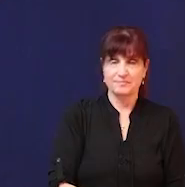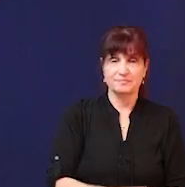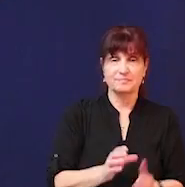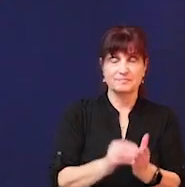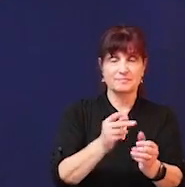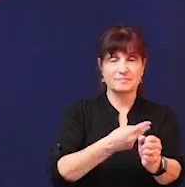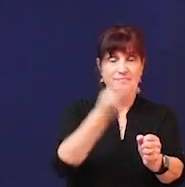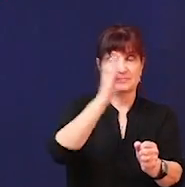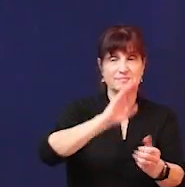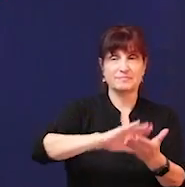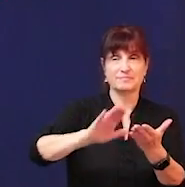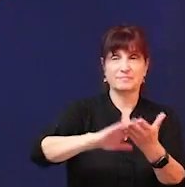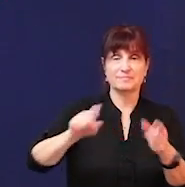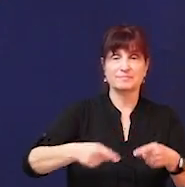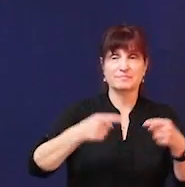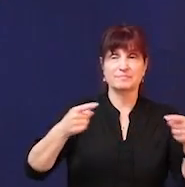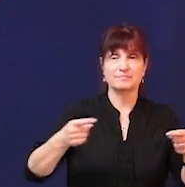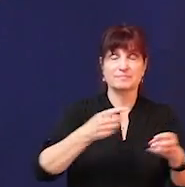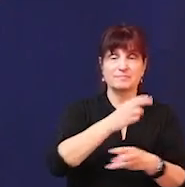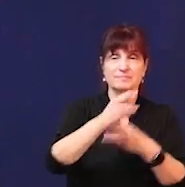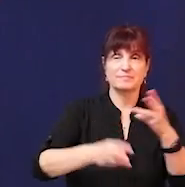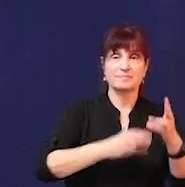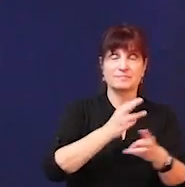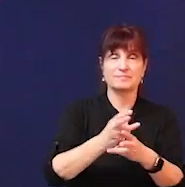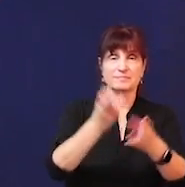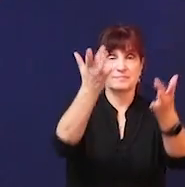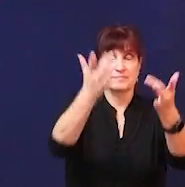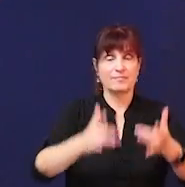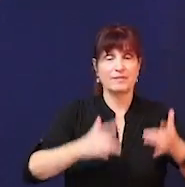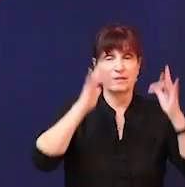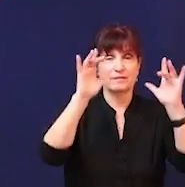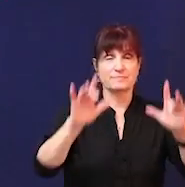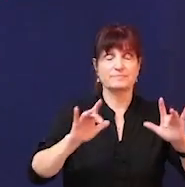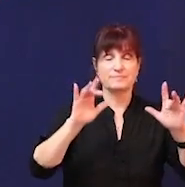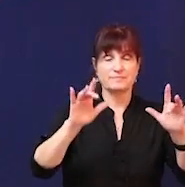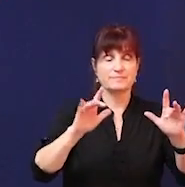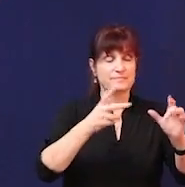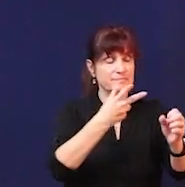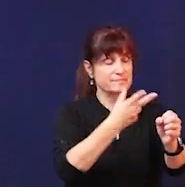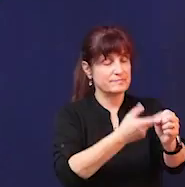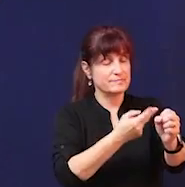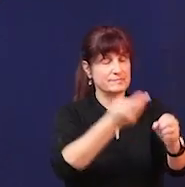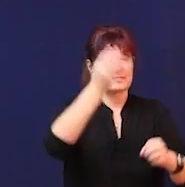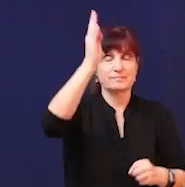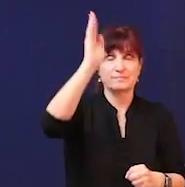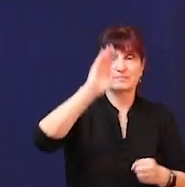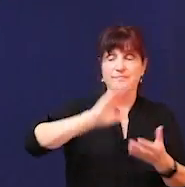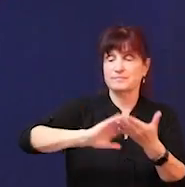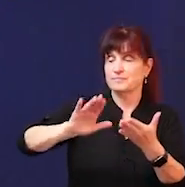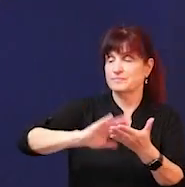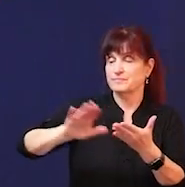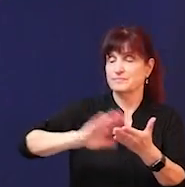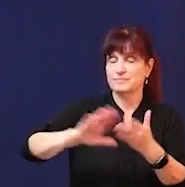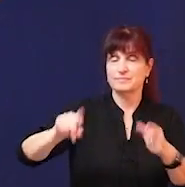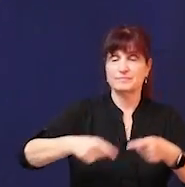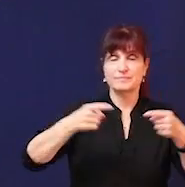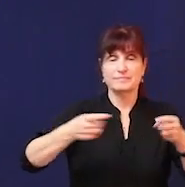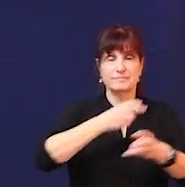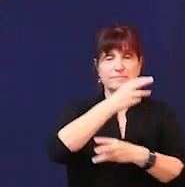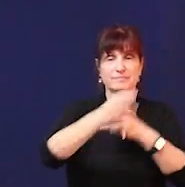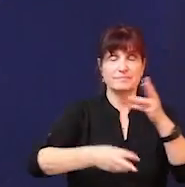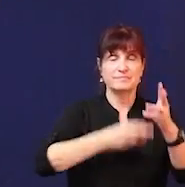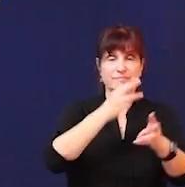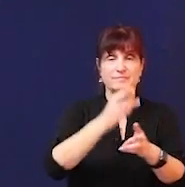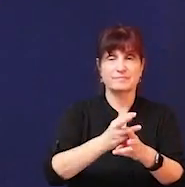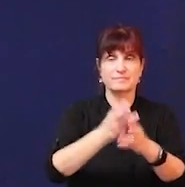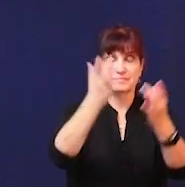Lamb of God, you take away the sins of the world, have mercy on us. Lamb of God, you take